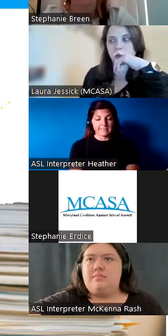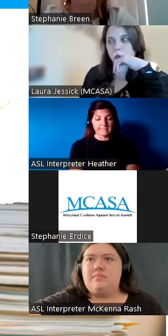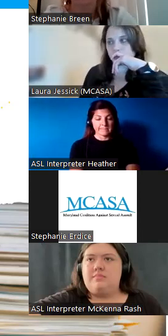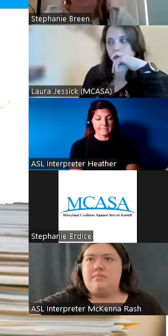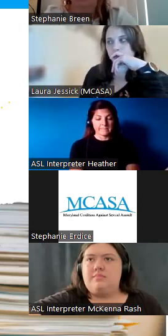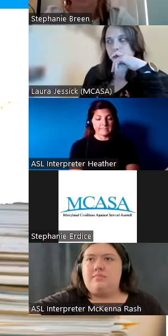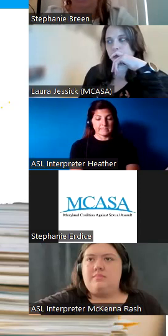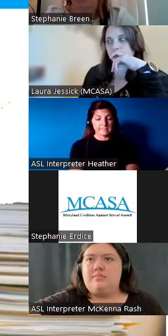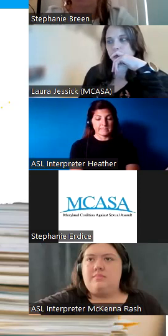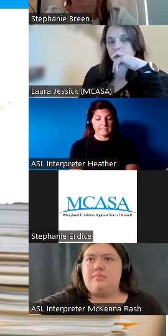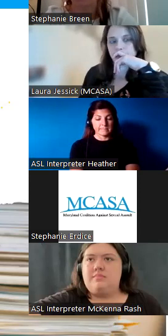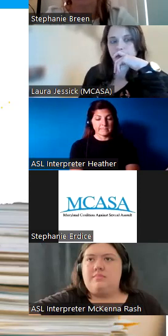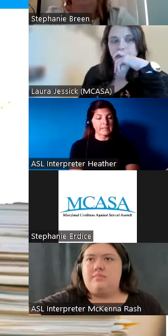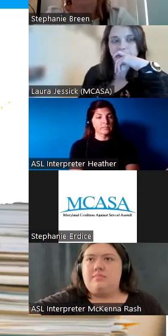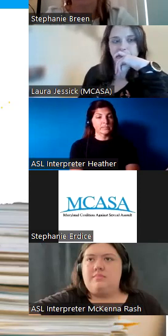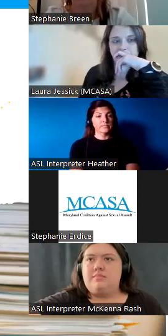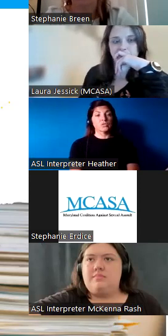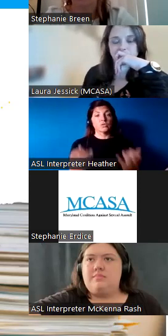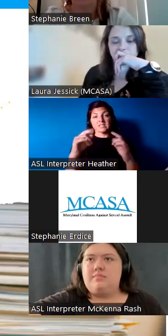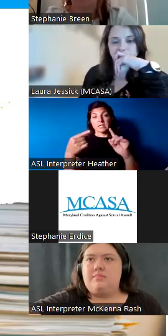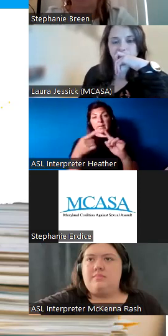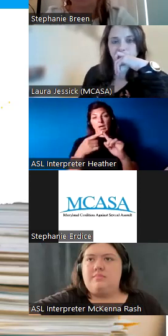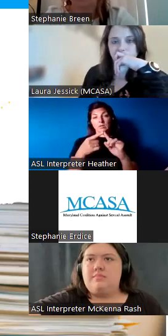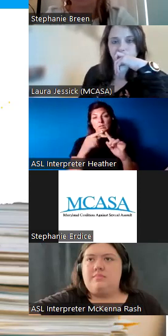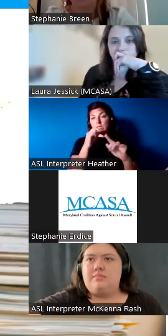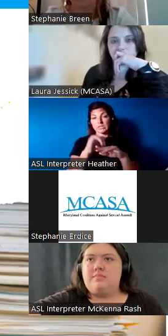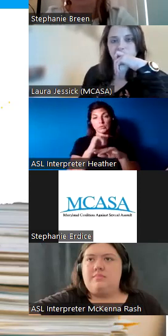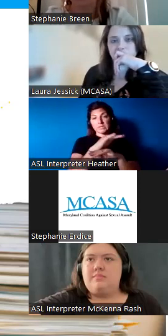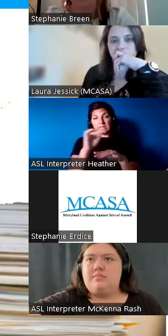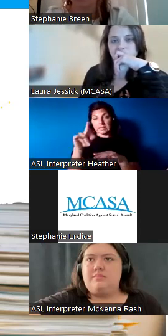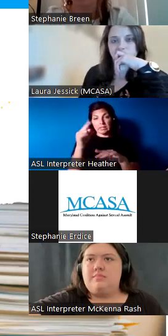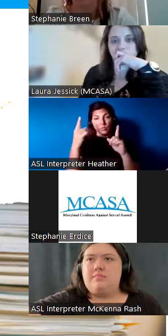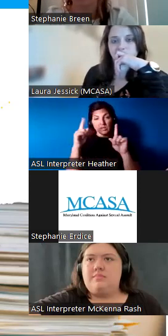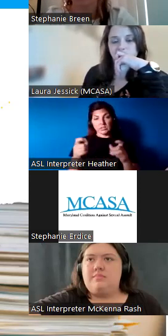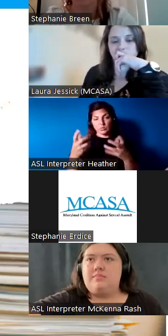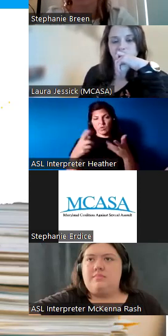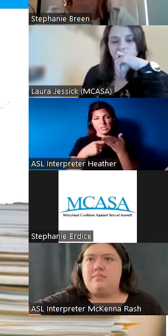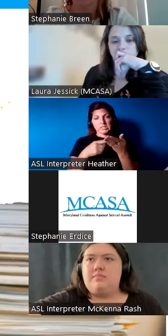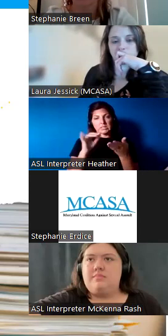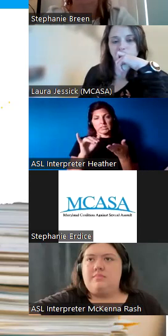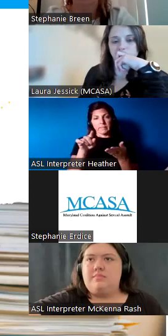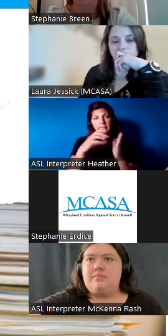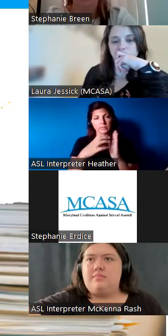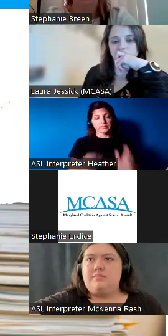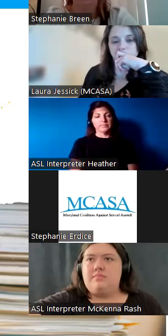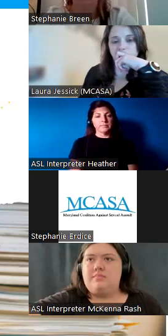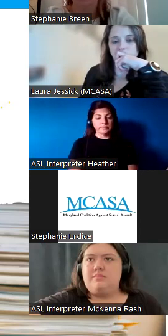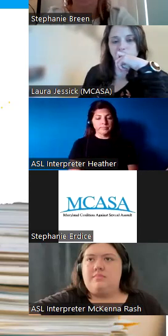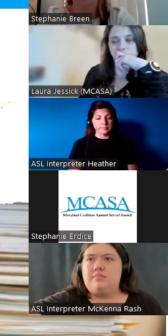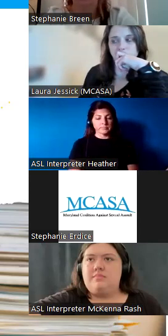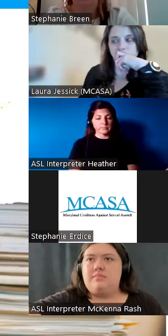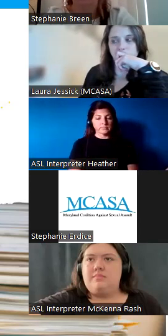to send a kit for testing, which we've already discussed. The